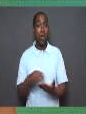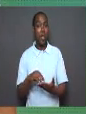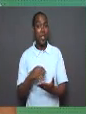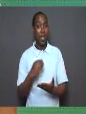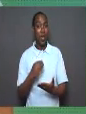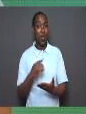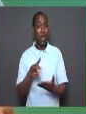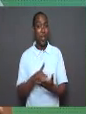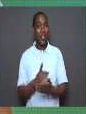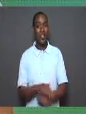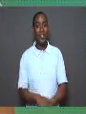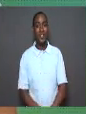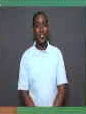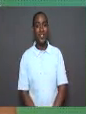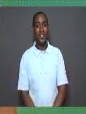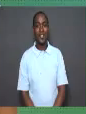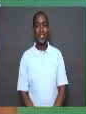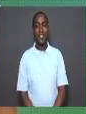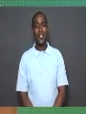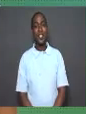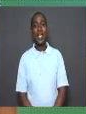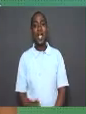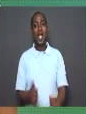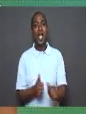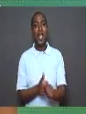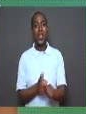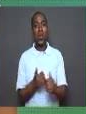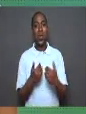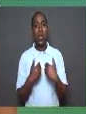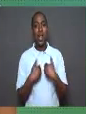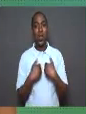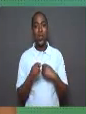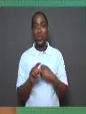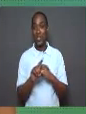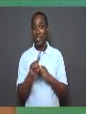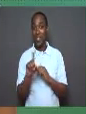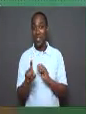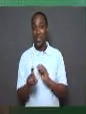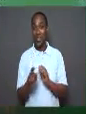learned. Please answer the following questions.